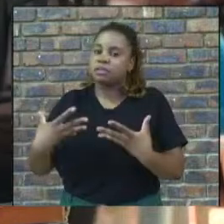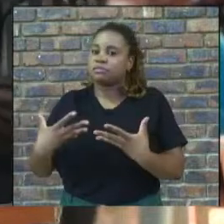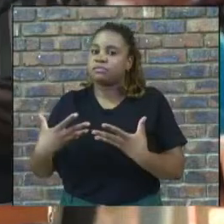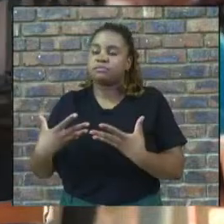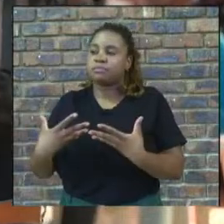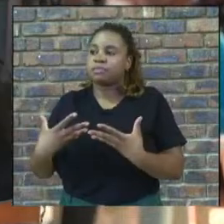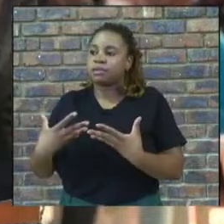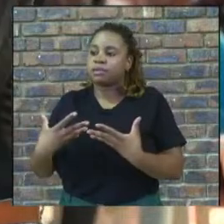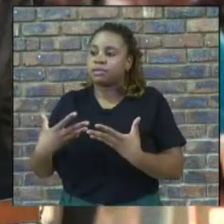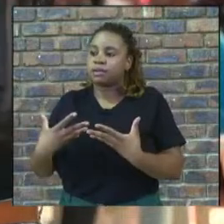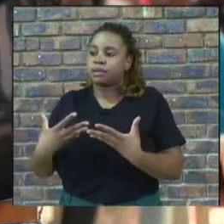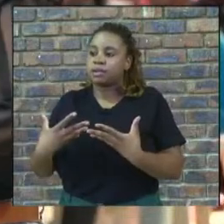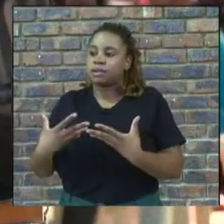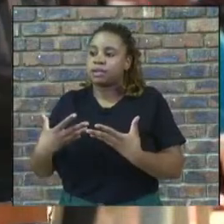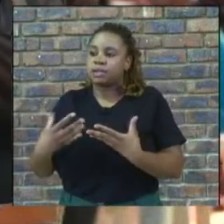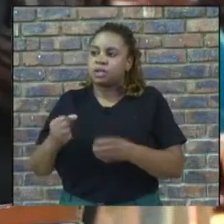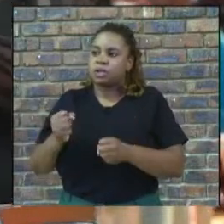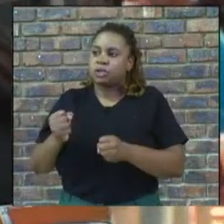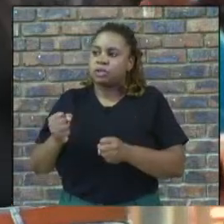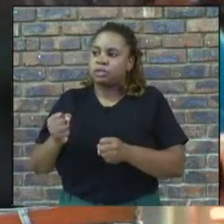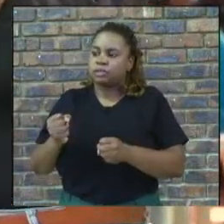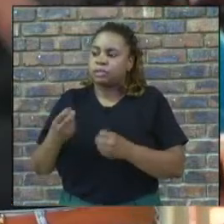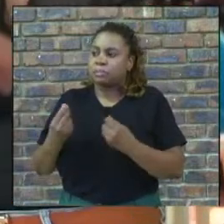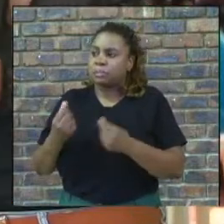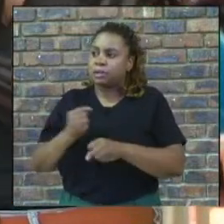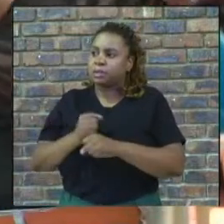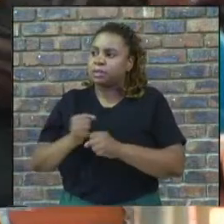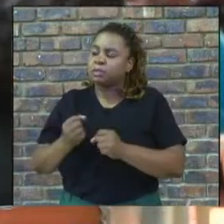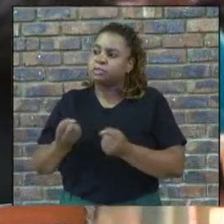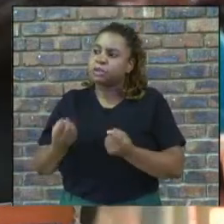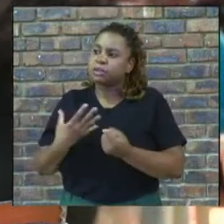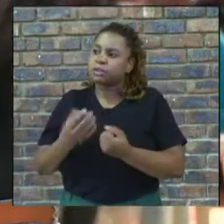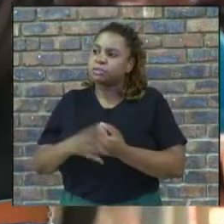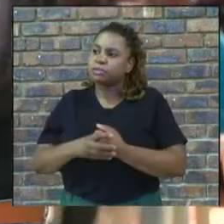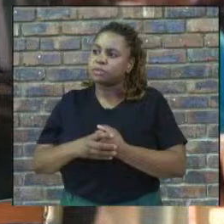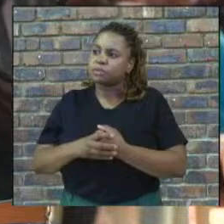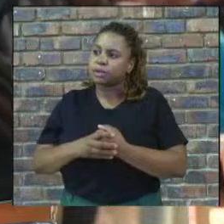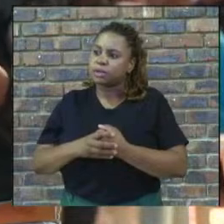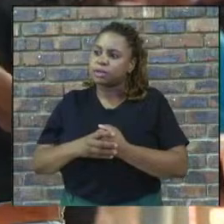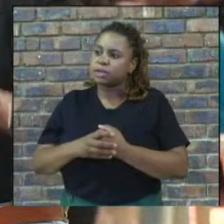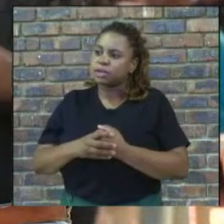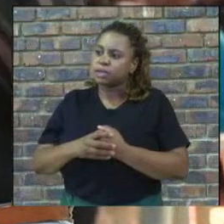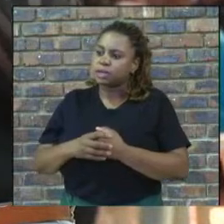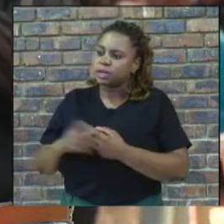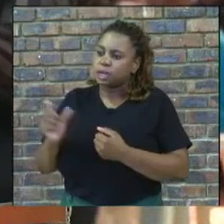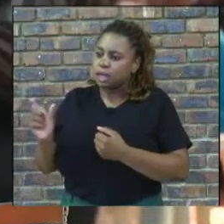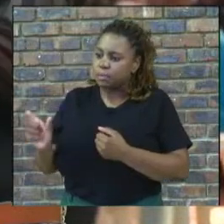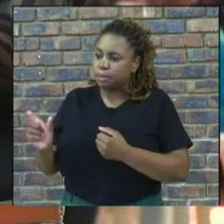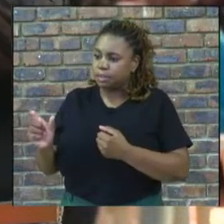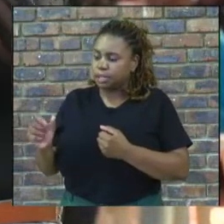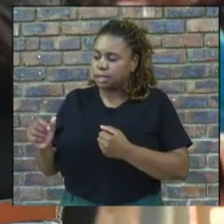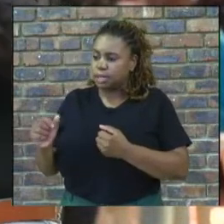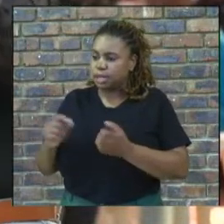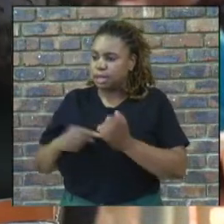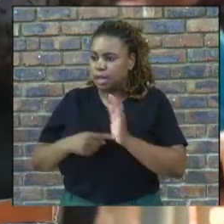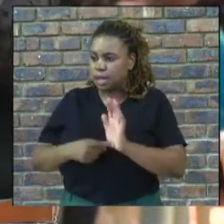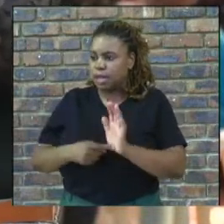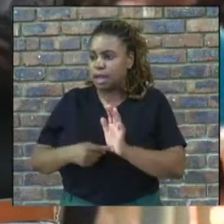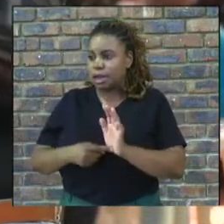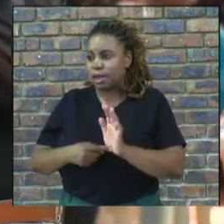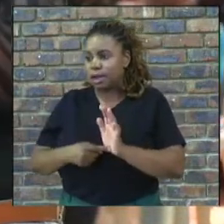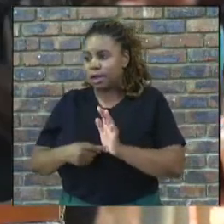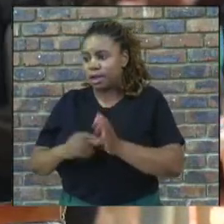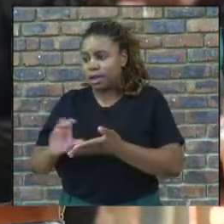hore no ha rena tjhelete. But to come to a surprise hore motho a tlang ka morao a batla ho jwetsa o bontshe SMS, nna ke thotse